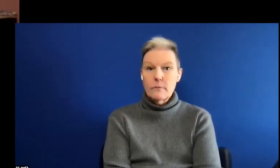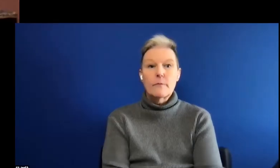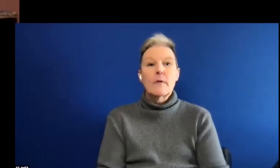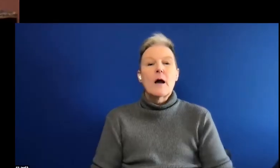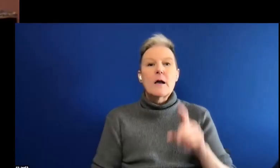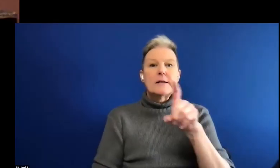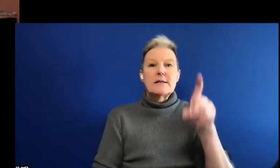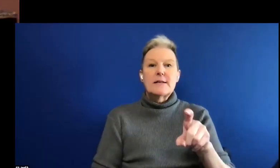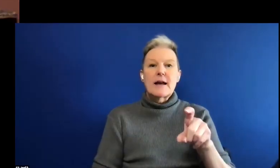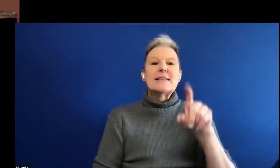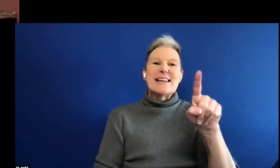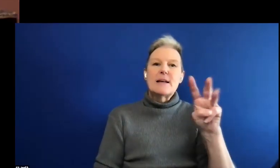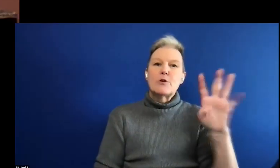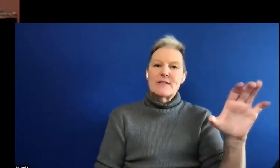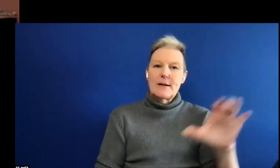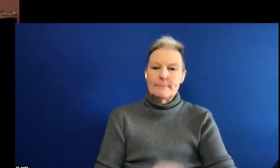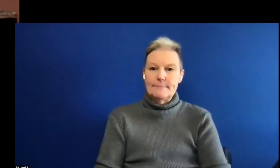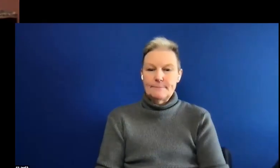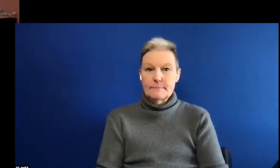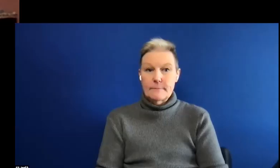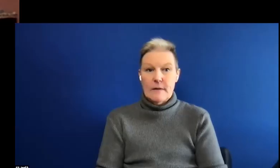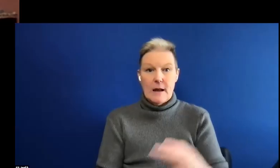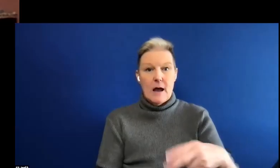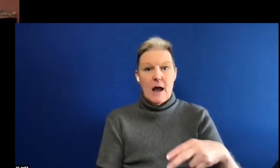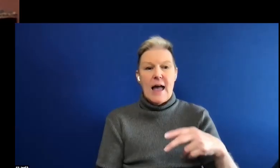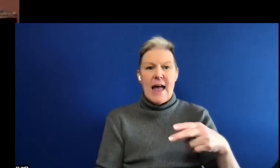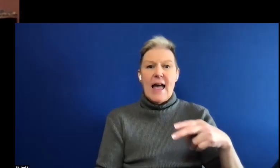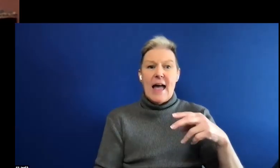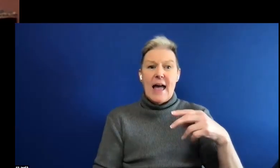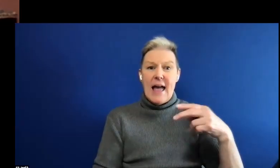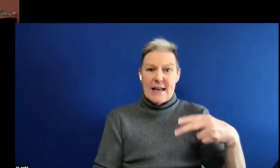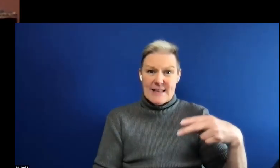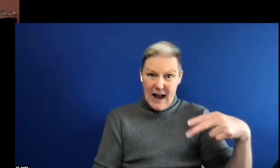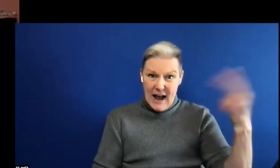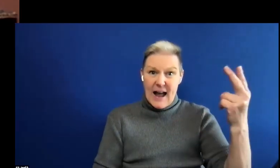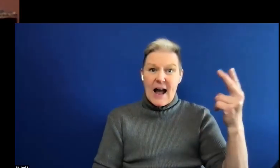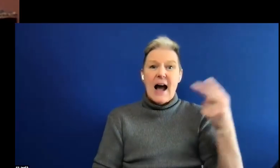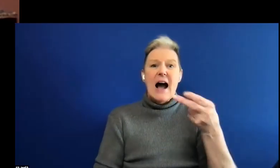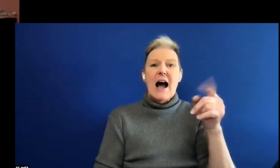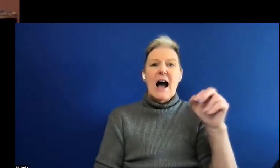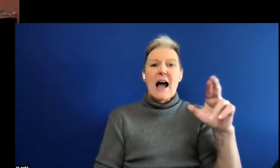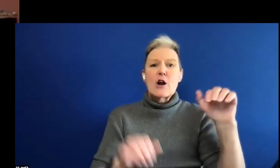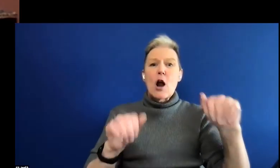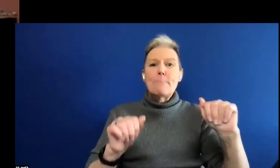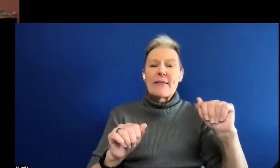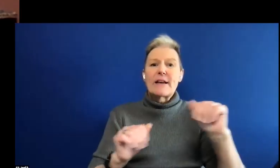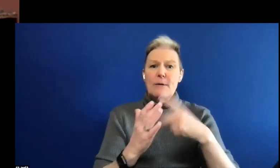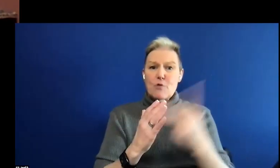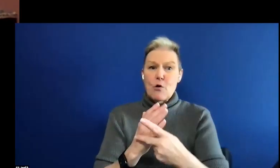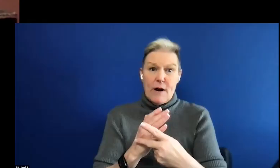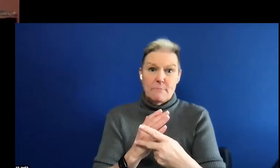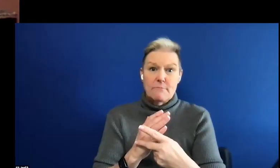The Texas Workforce Commission has a hire ability program. They have events occasionally. They're good